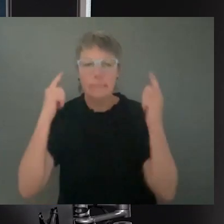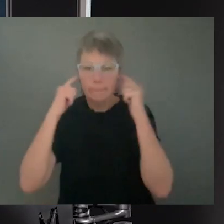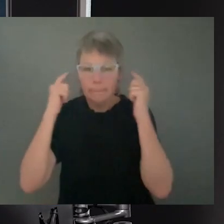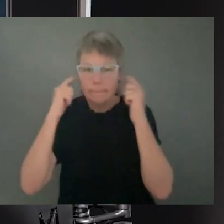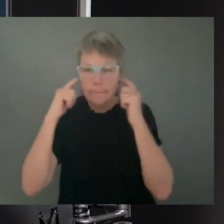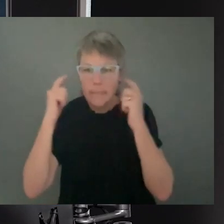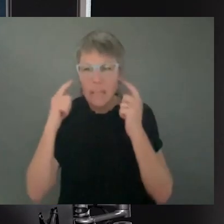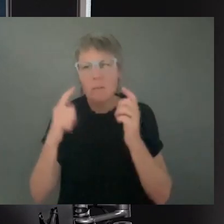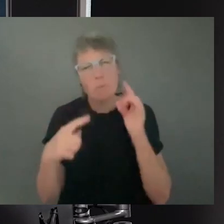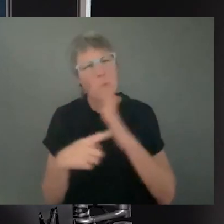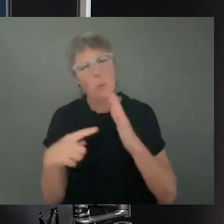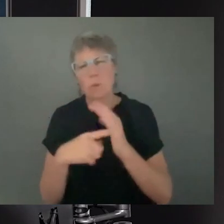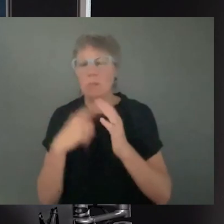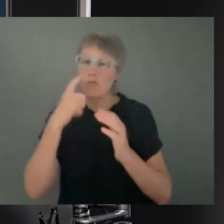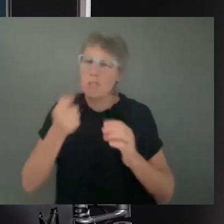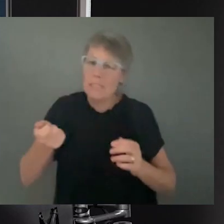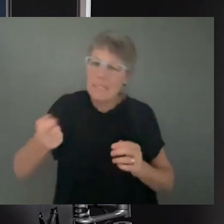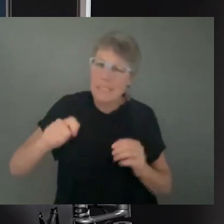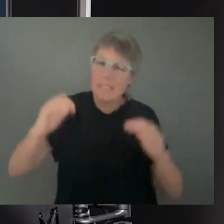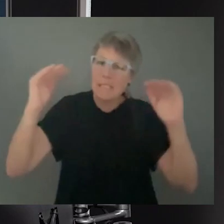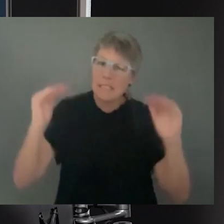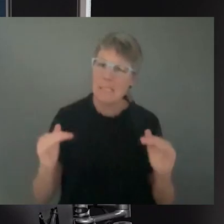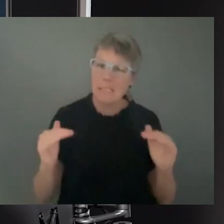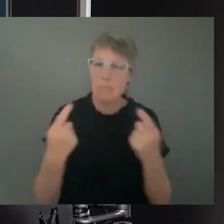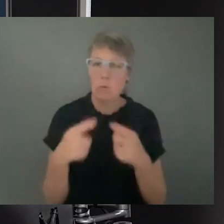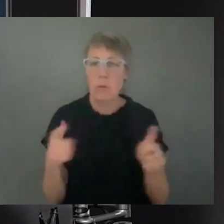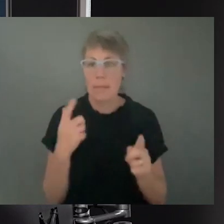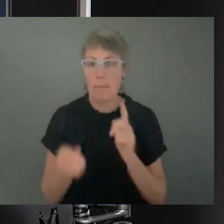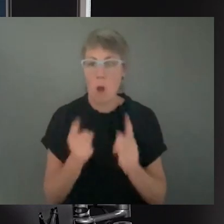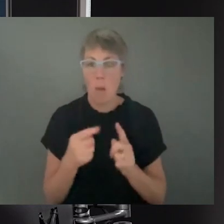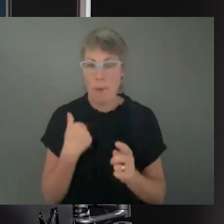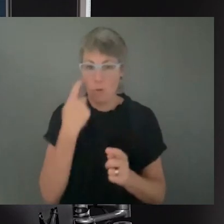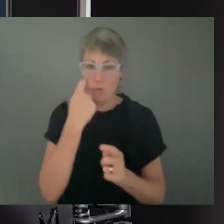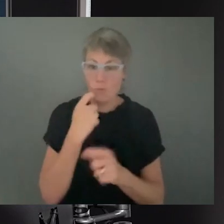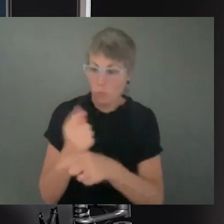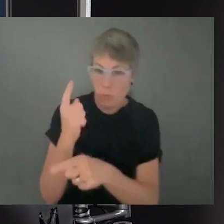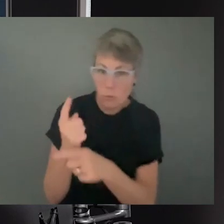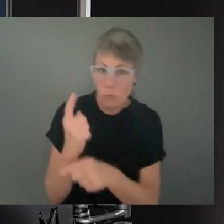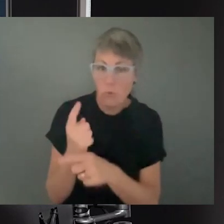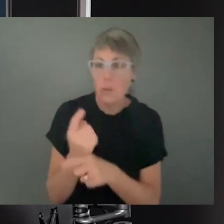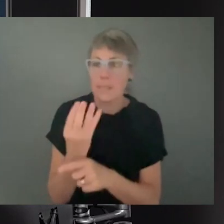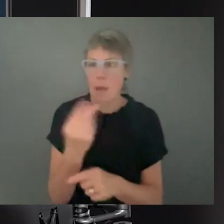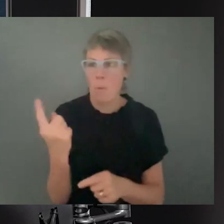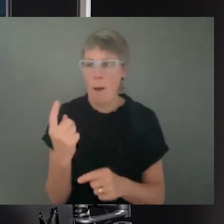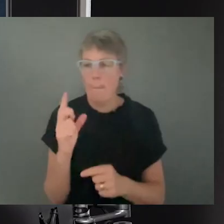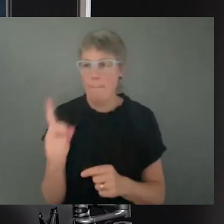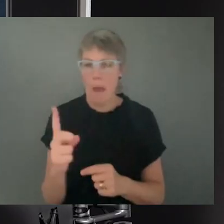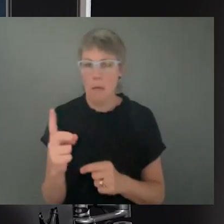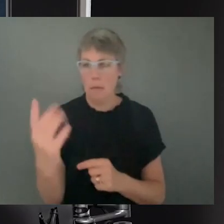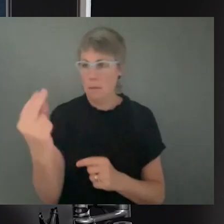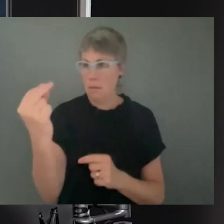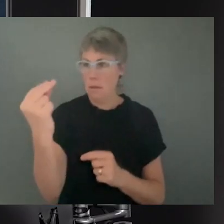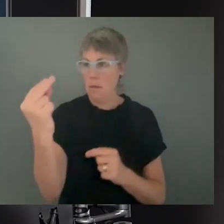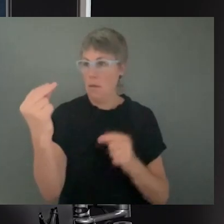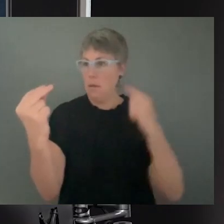that is so important because it can become so overwhelming, and I can't have a conversation because I can't differentiate between